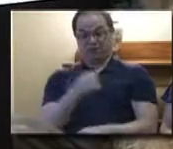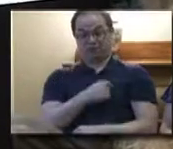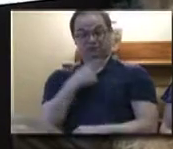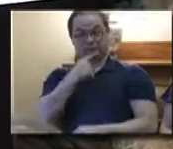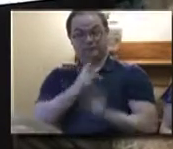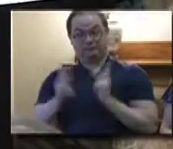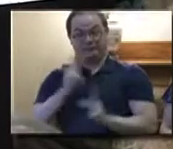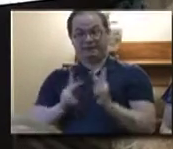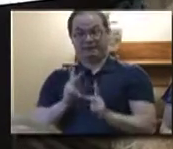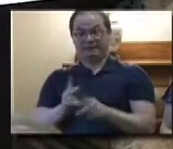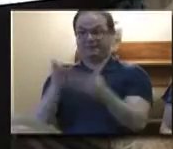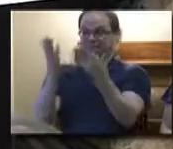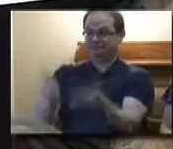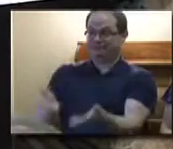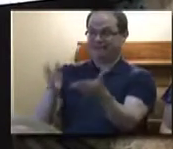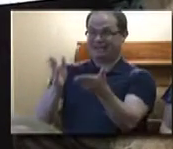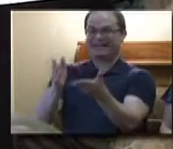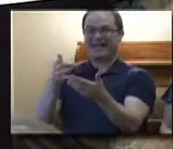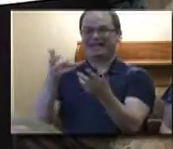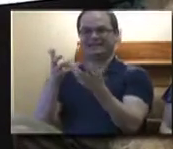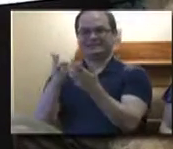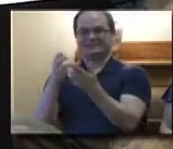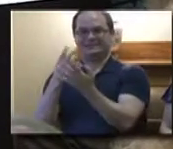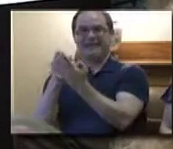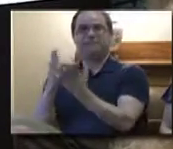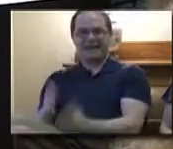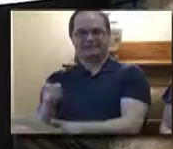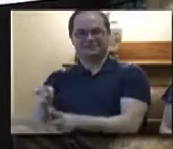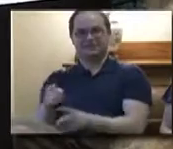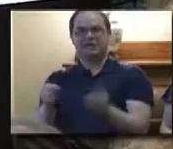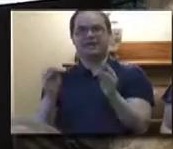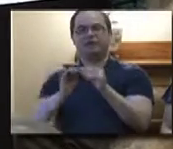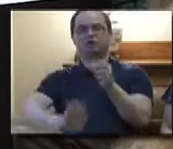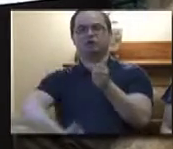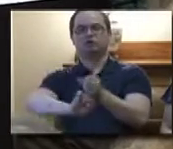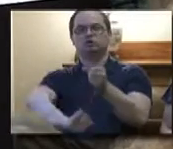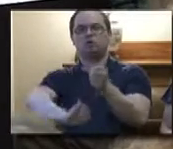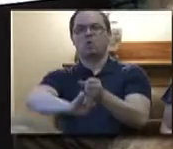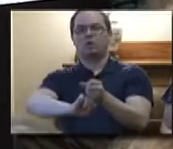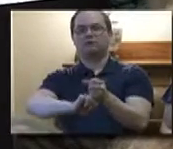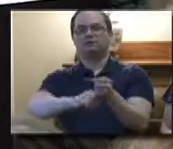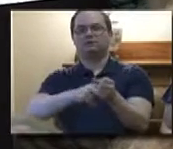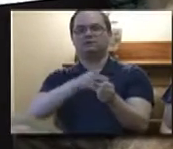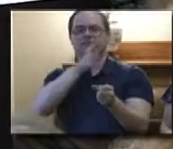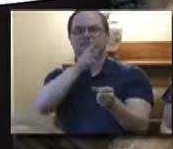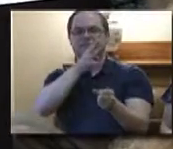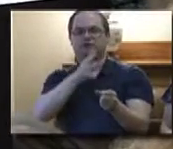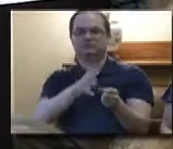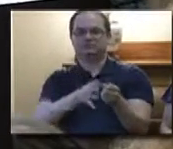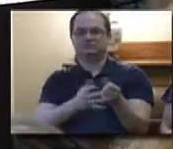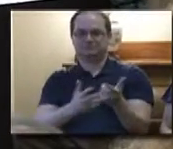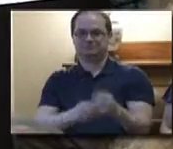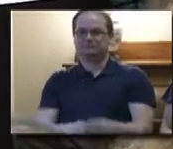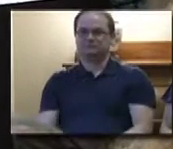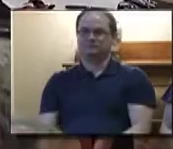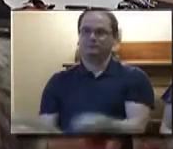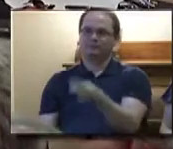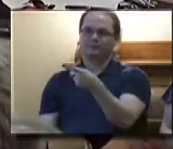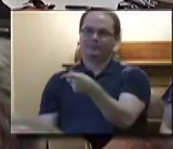a hearing person like the inmates, it's more to support their vocal, their speech.